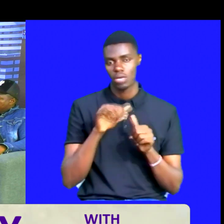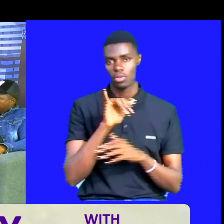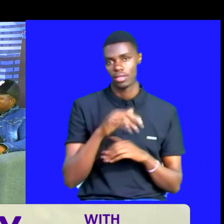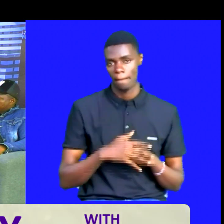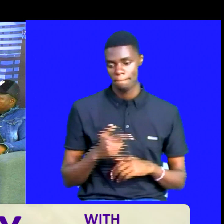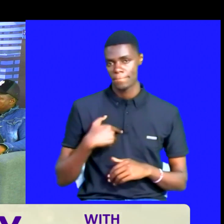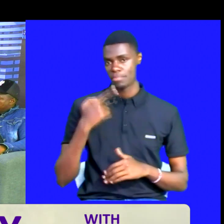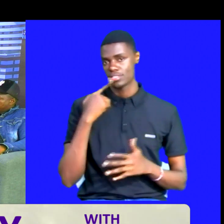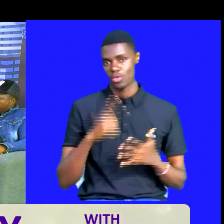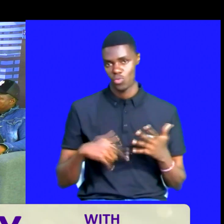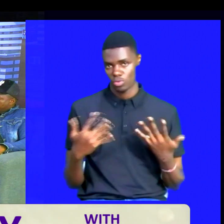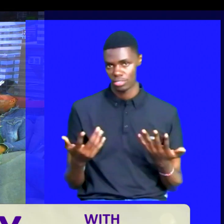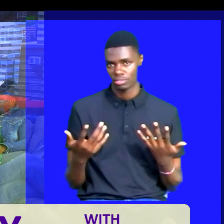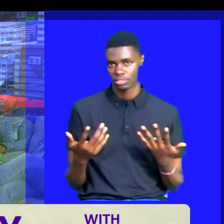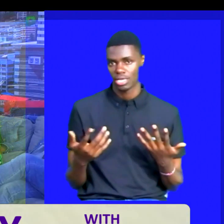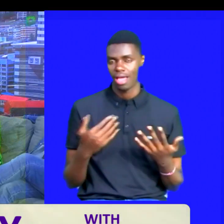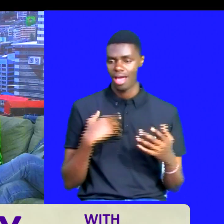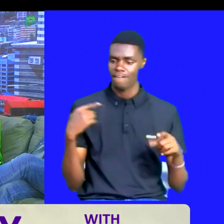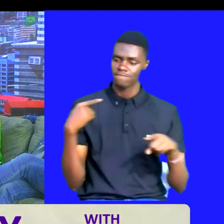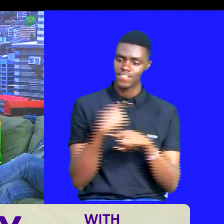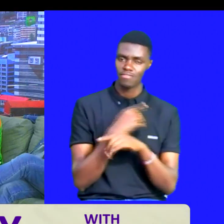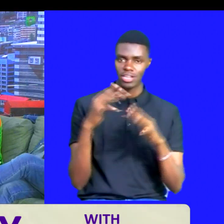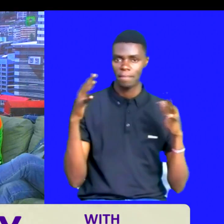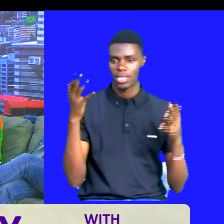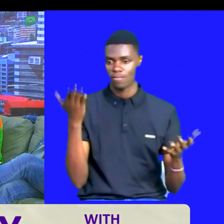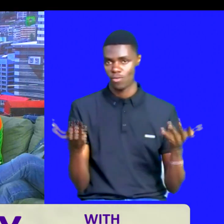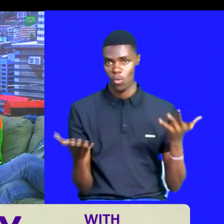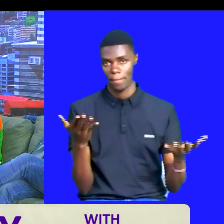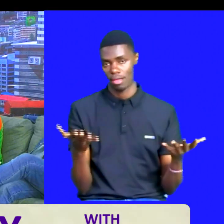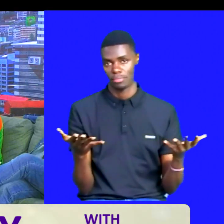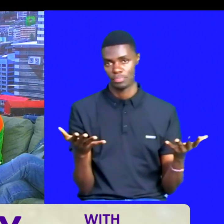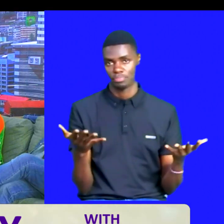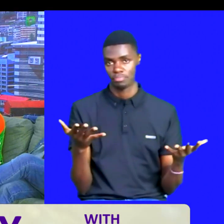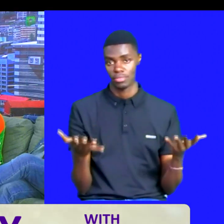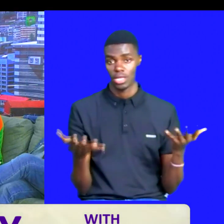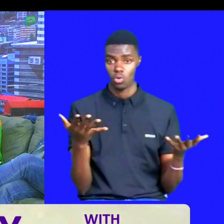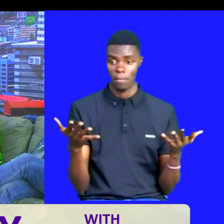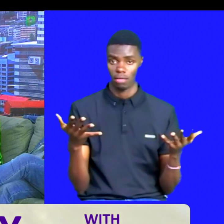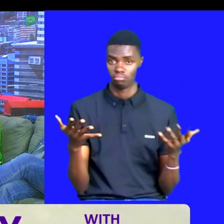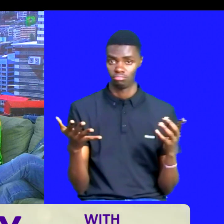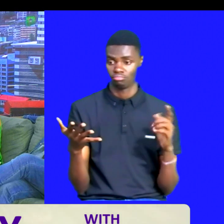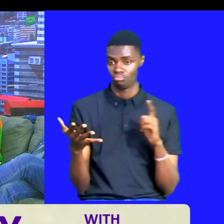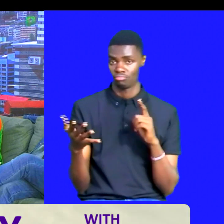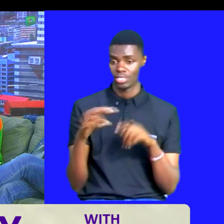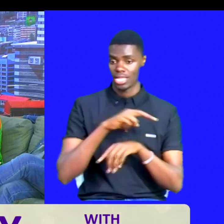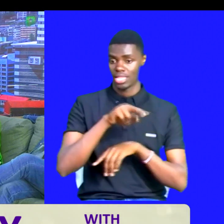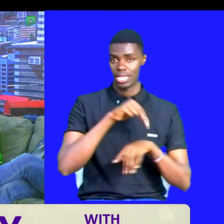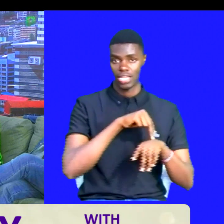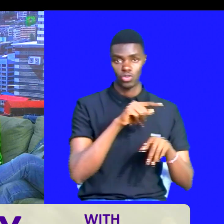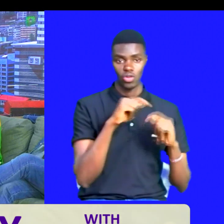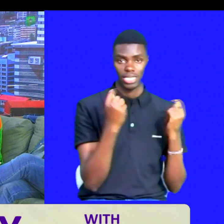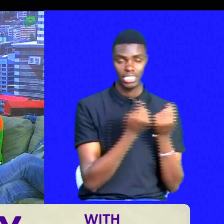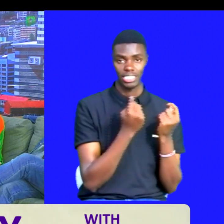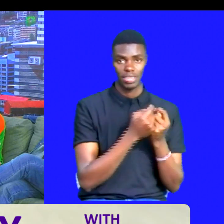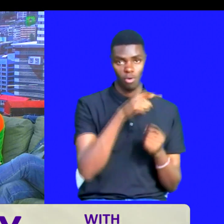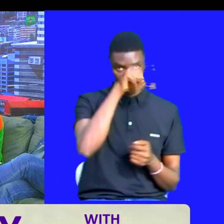say is there's a very huge difference if you compare the way national team of Turkey and